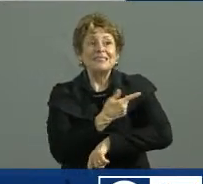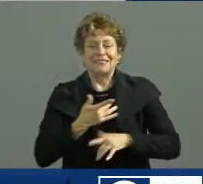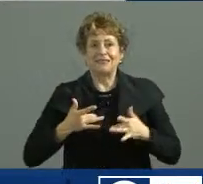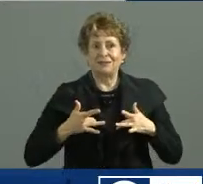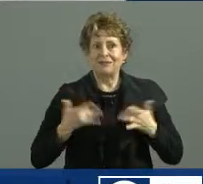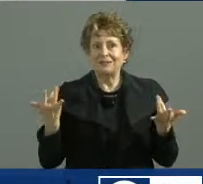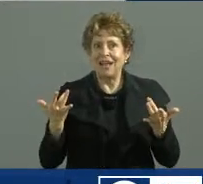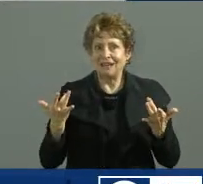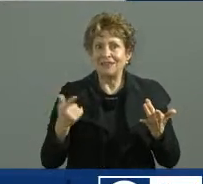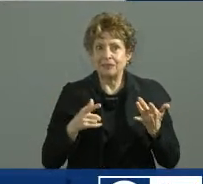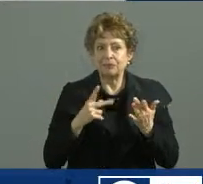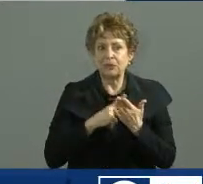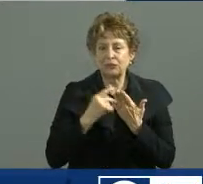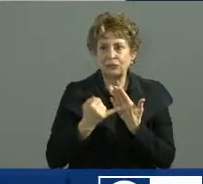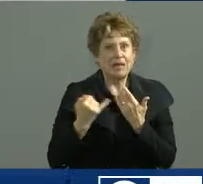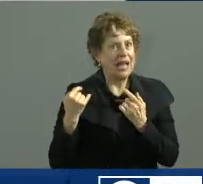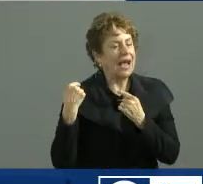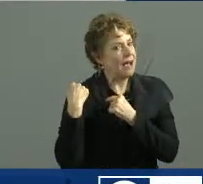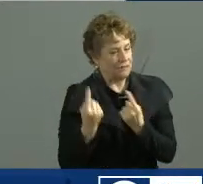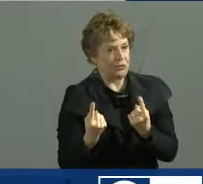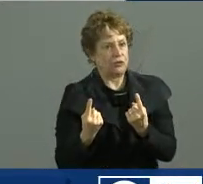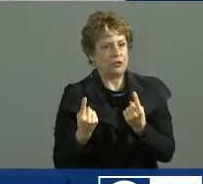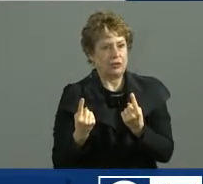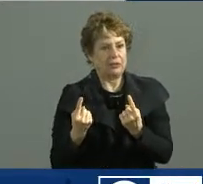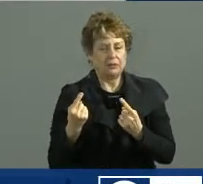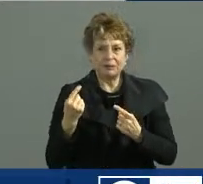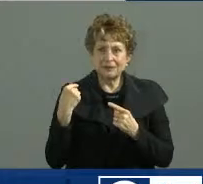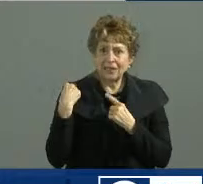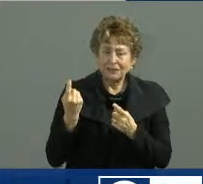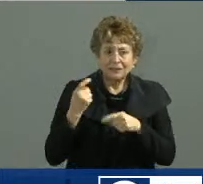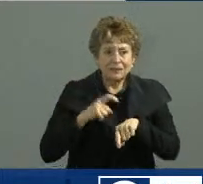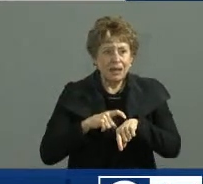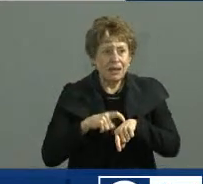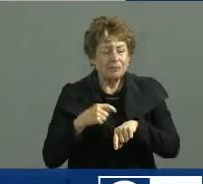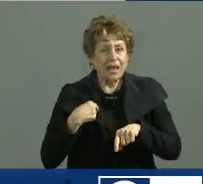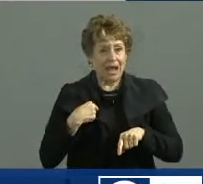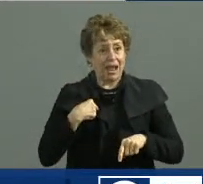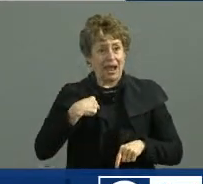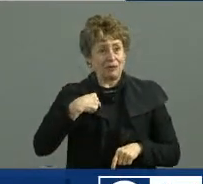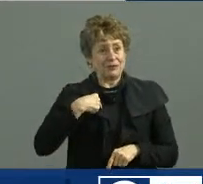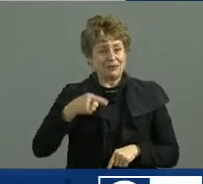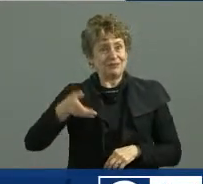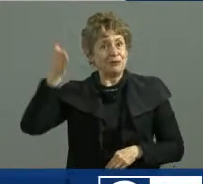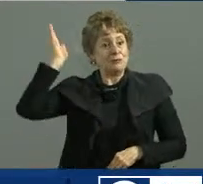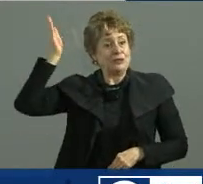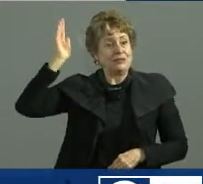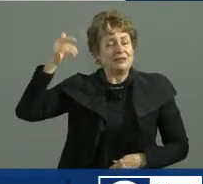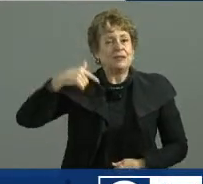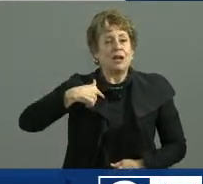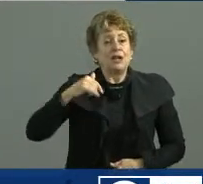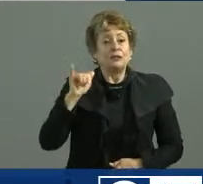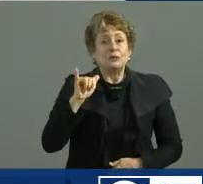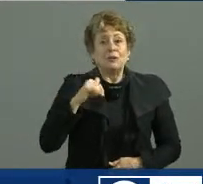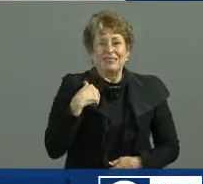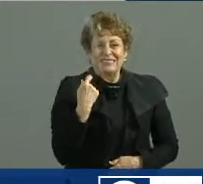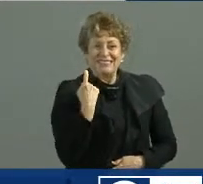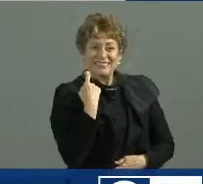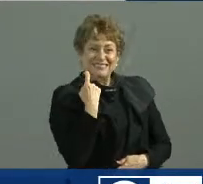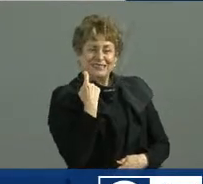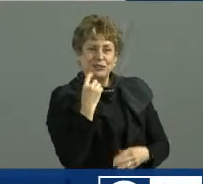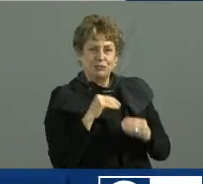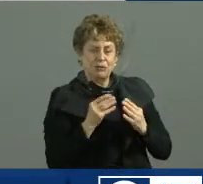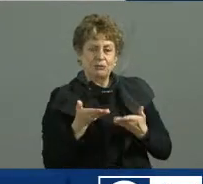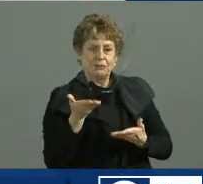on since the last time I talked with you, as well as some of the recent data. And then as in all